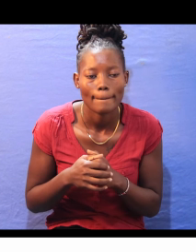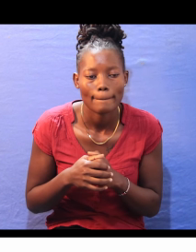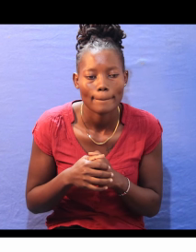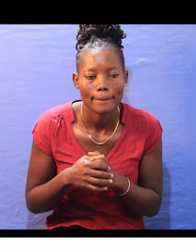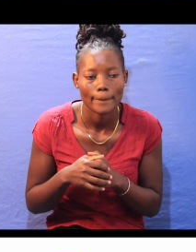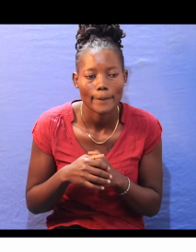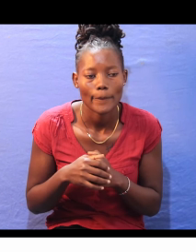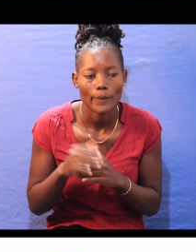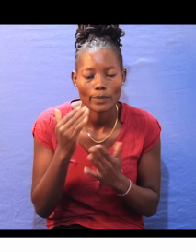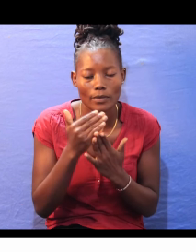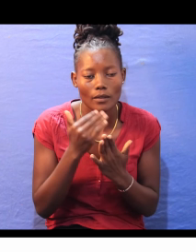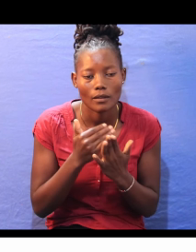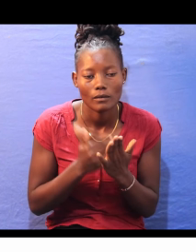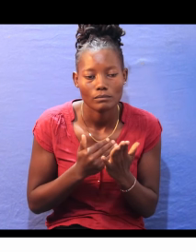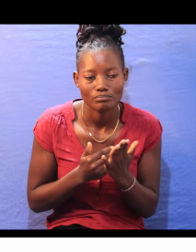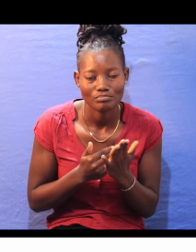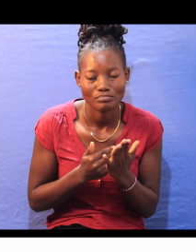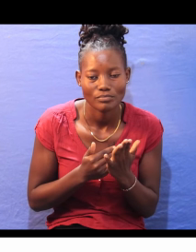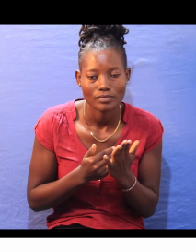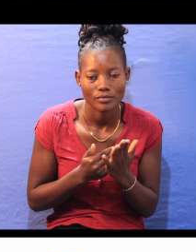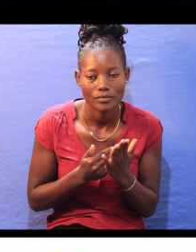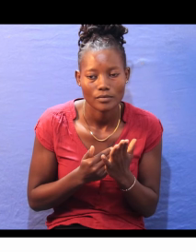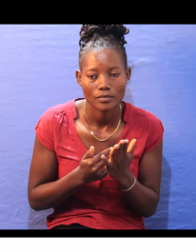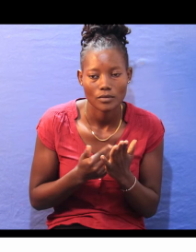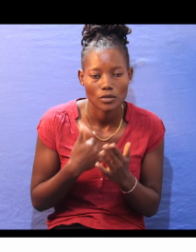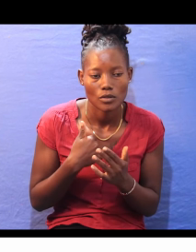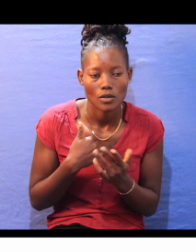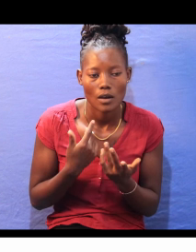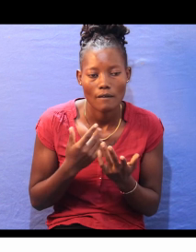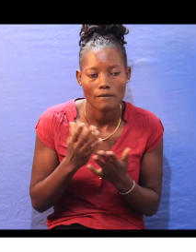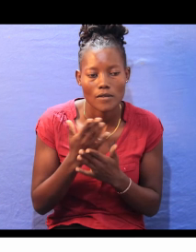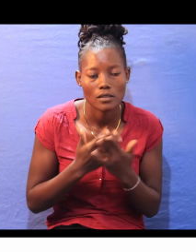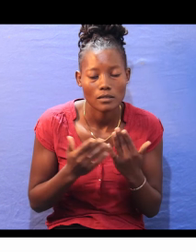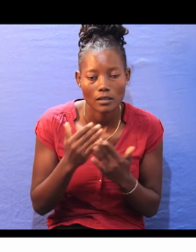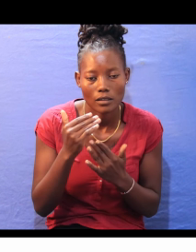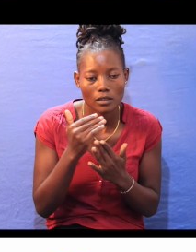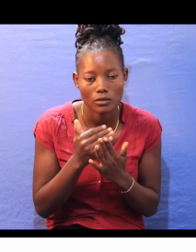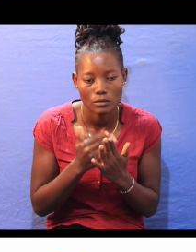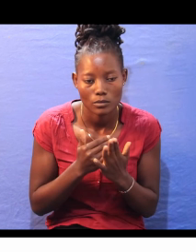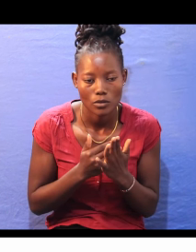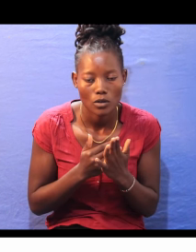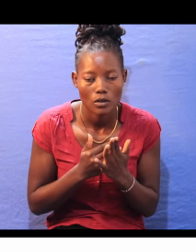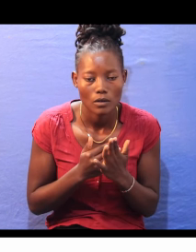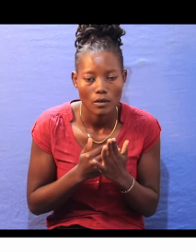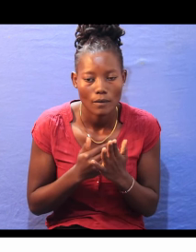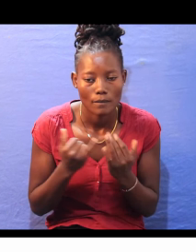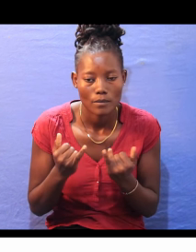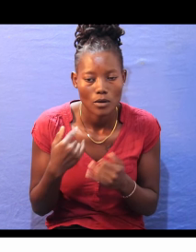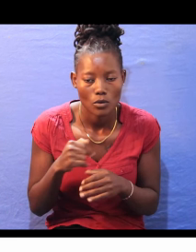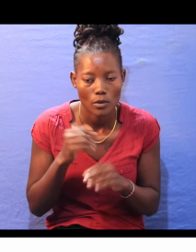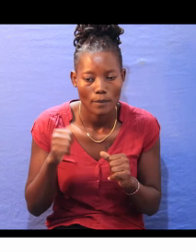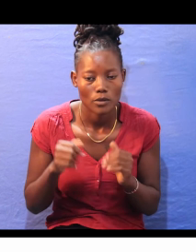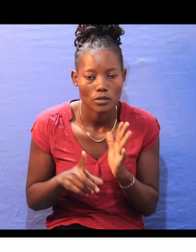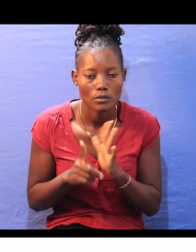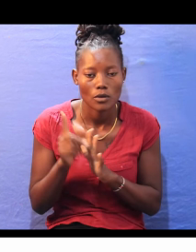as we program, we will have moments in the program where we are stronger. So we can